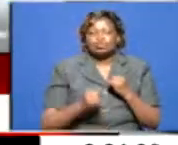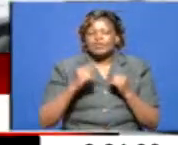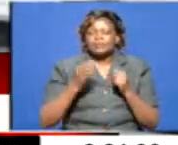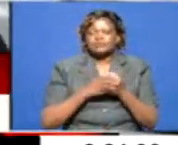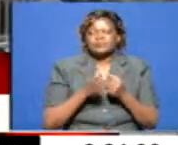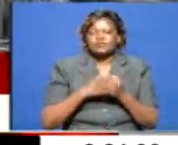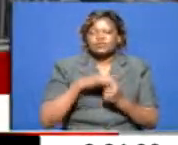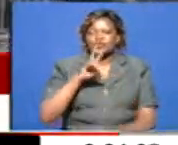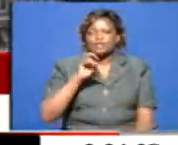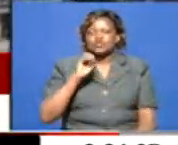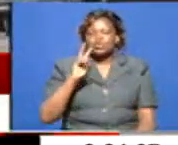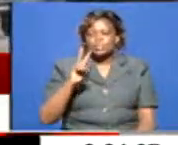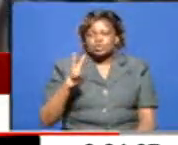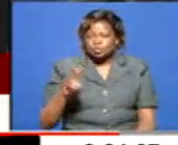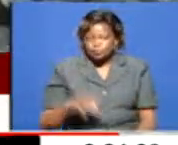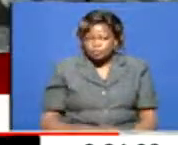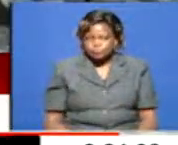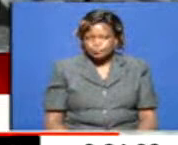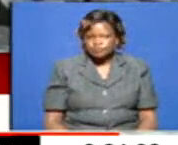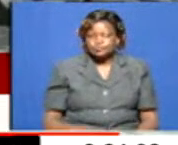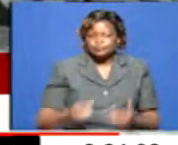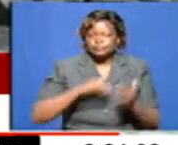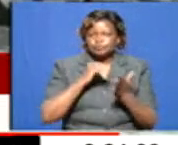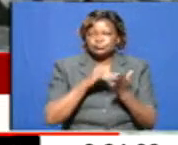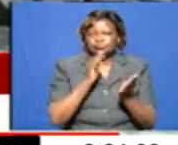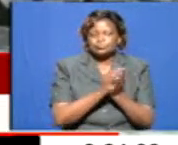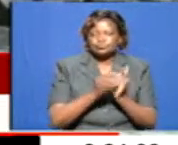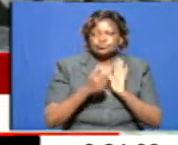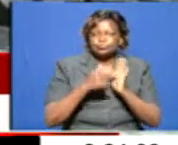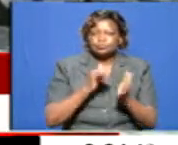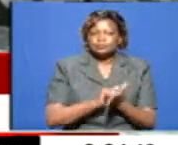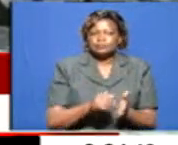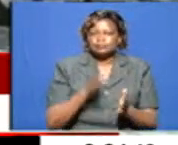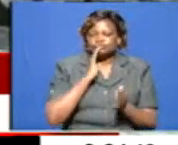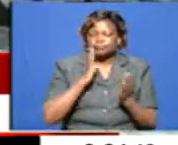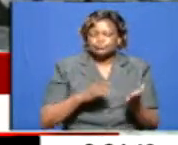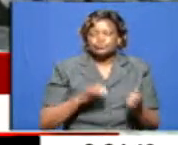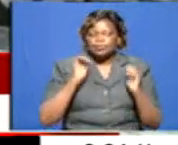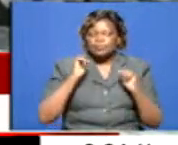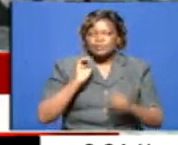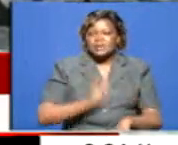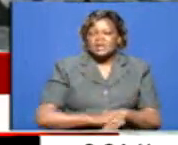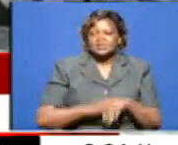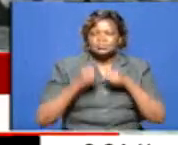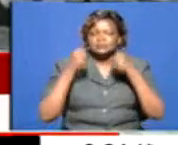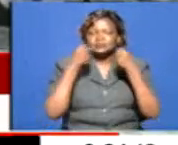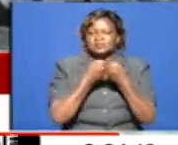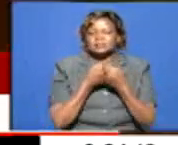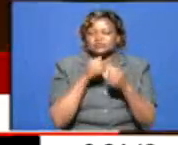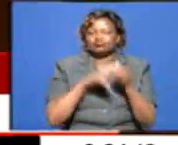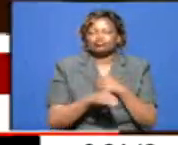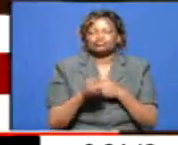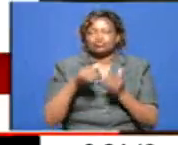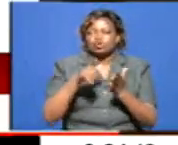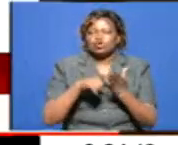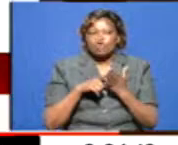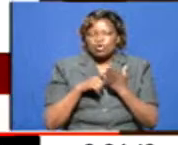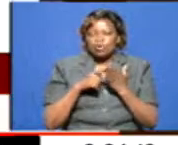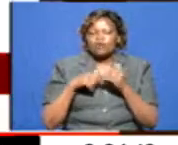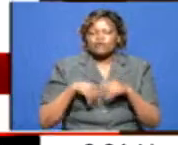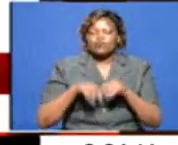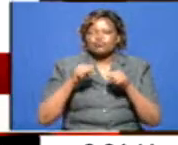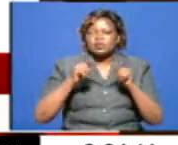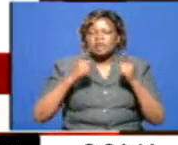September 2022. The central bank projects that borrowers are likely to face challenges accessing loans following today's